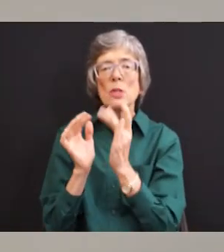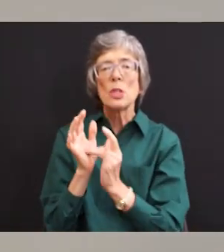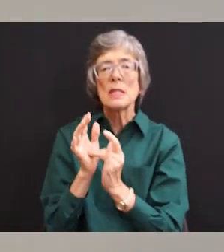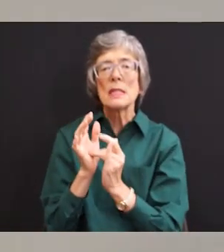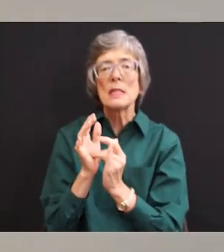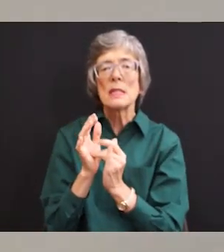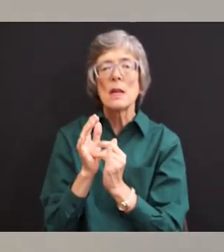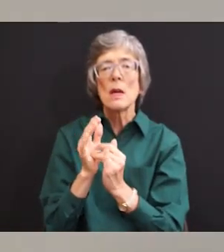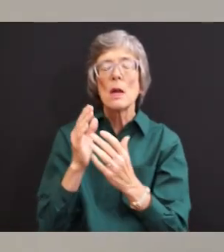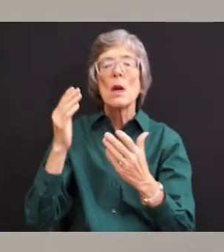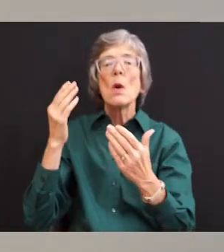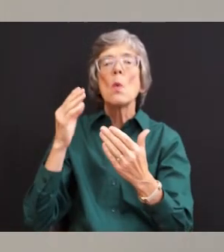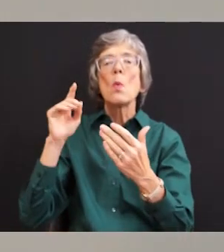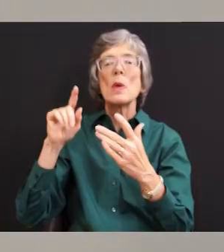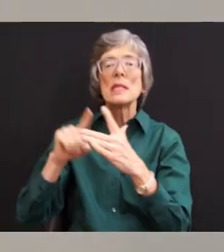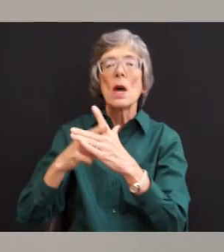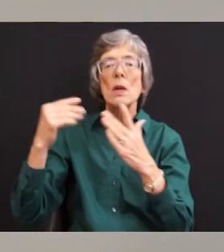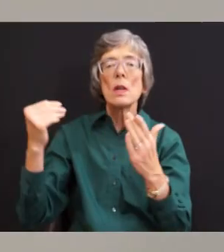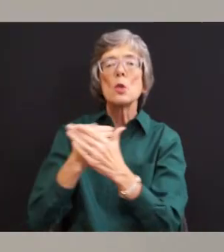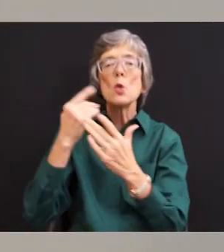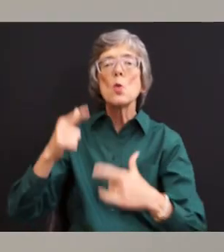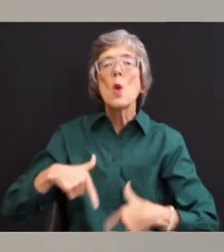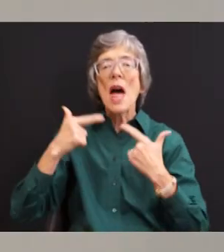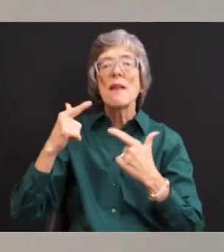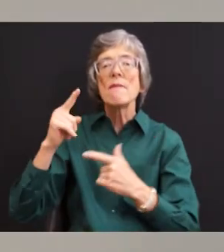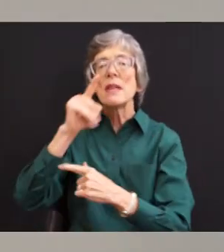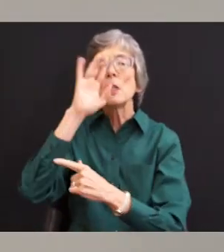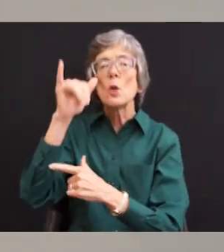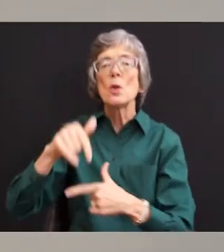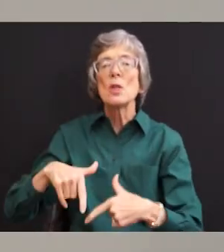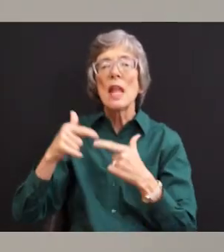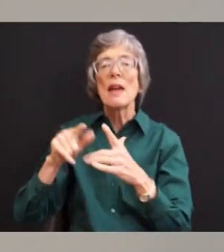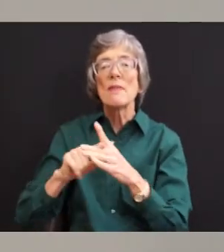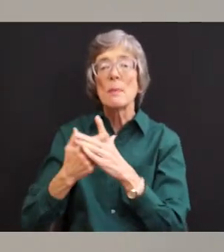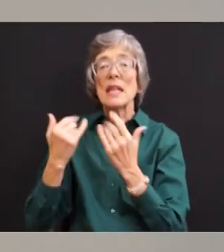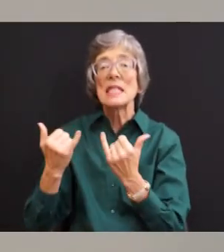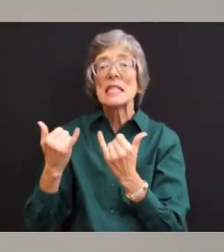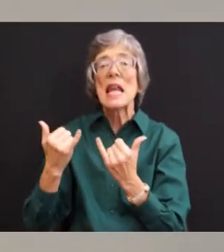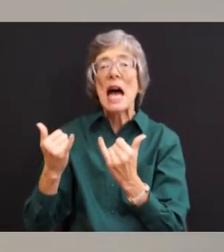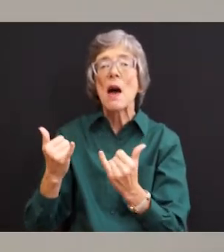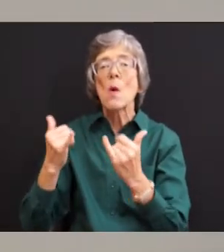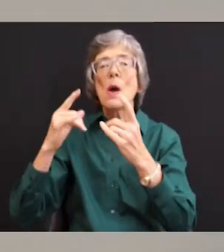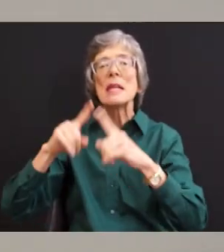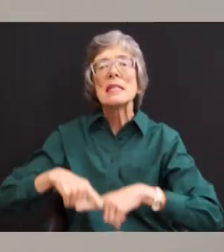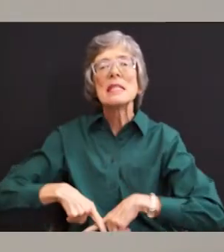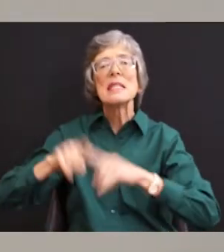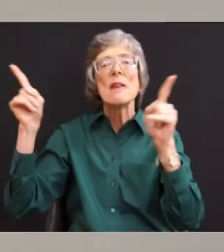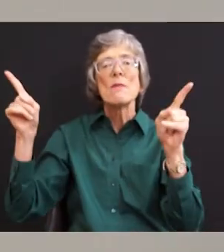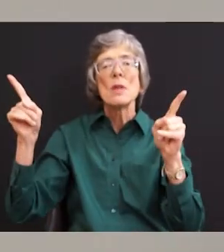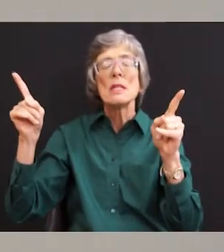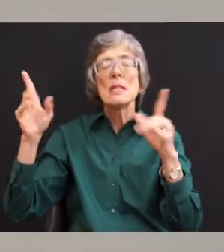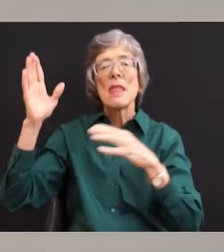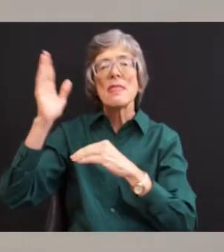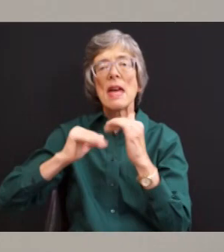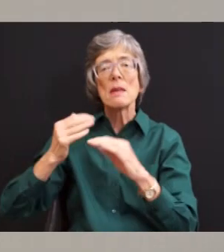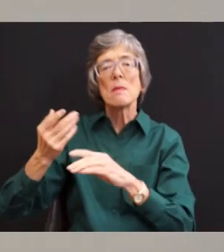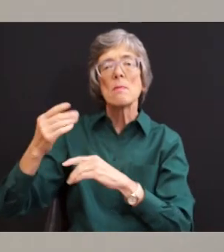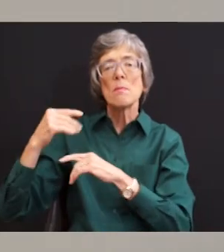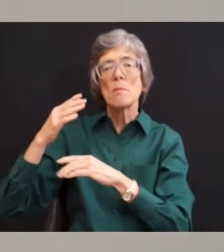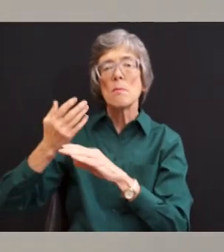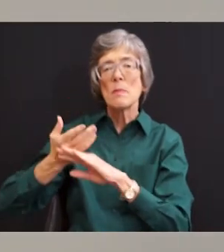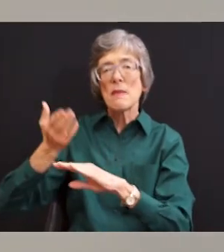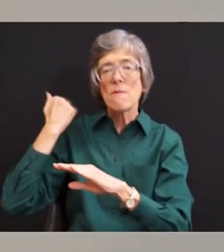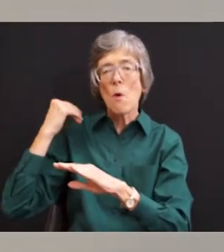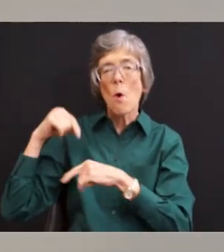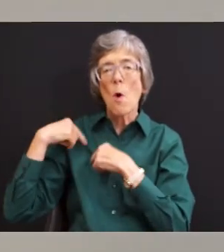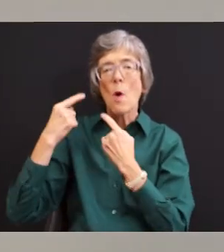into a new kind of life, eternal life begun even now as something different emerging in history. Even now, through